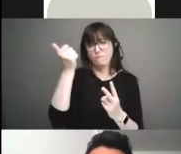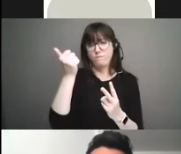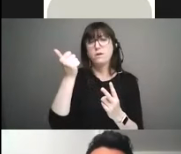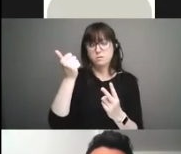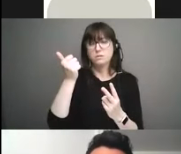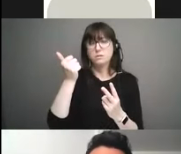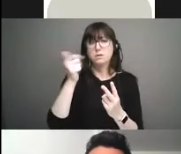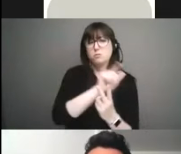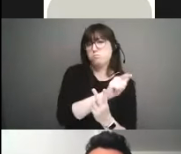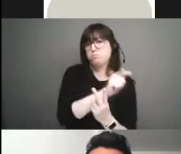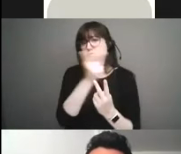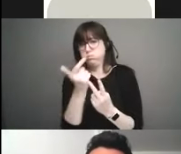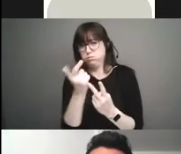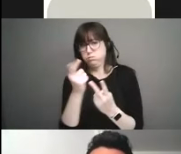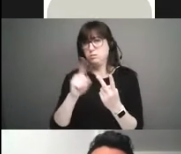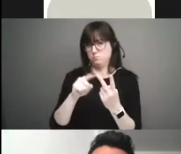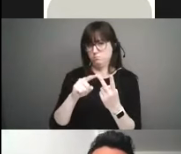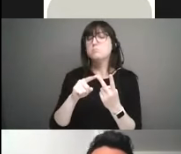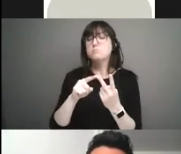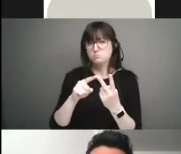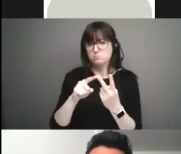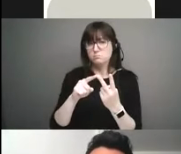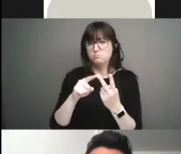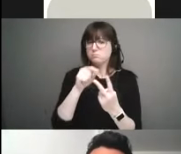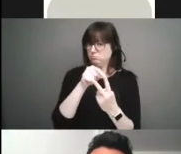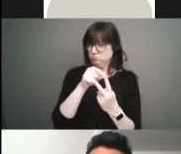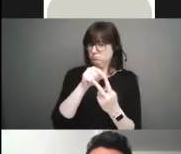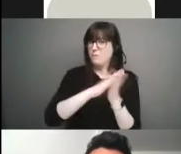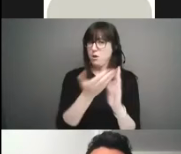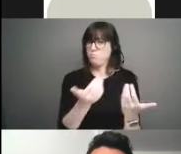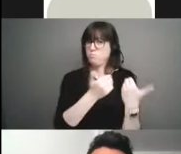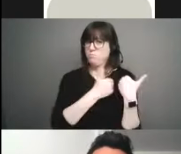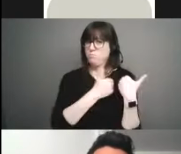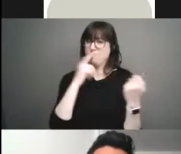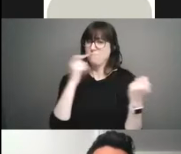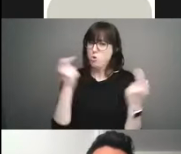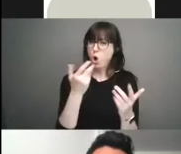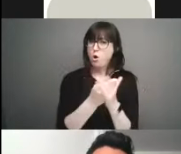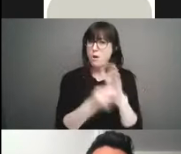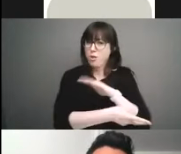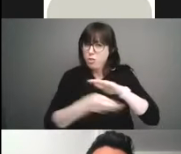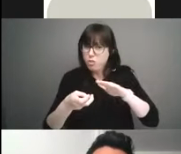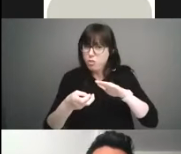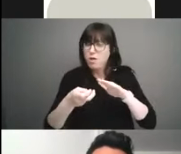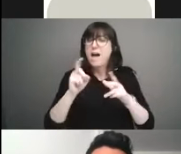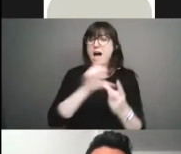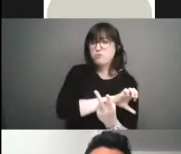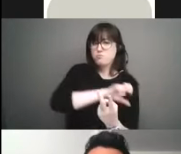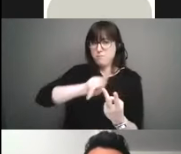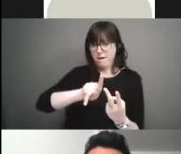improperly acting son, and ordered that he account for all of the transactions that he had made as the mother's